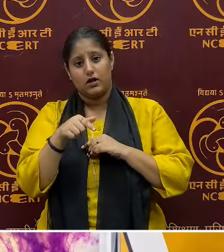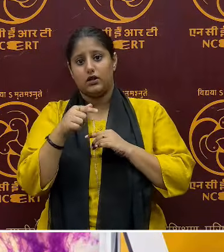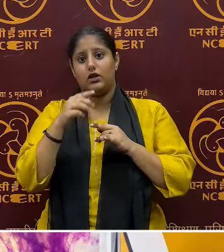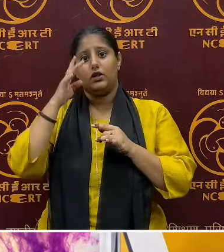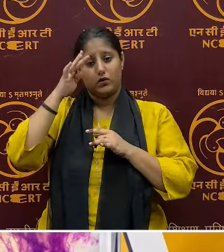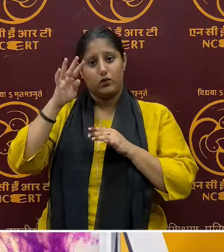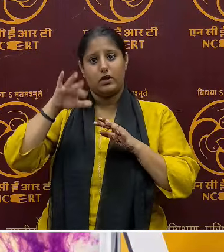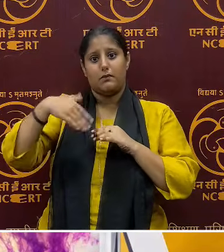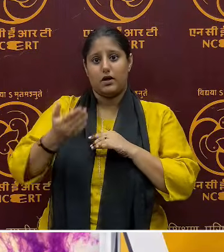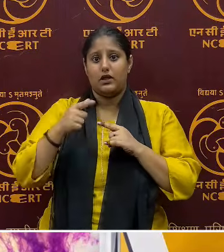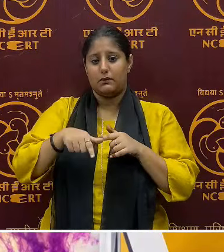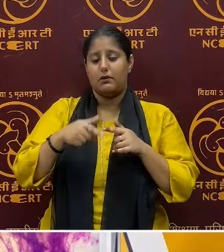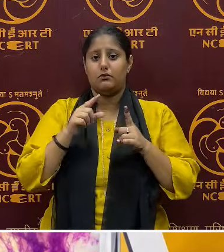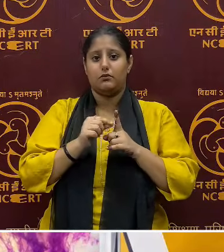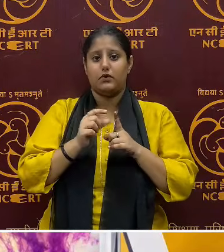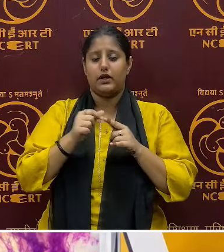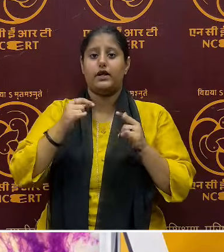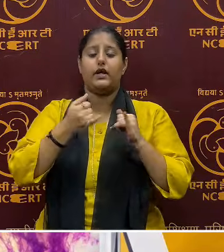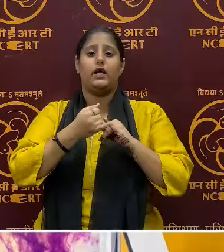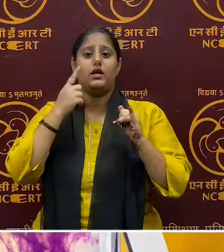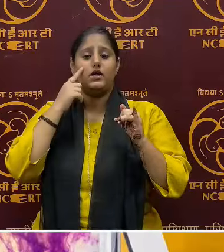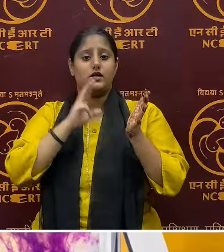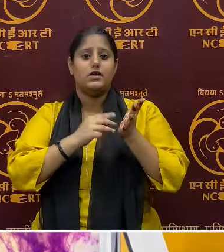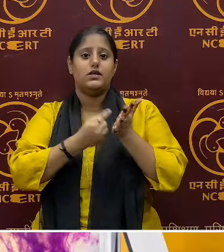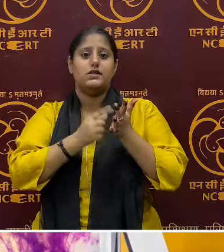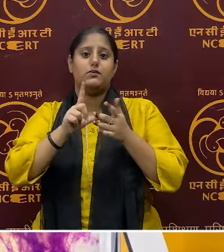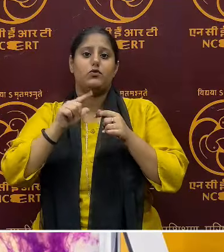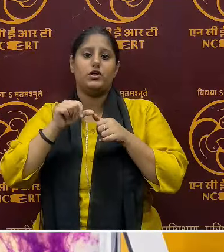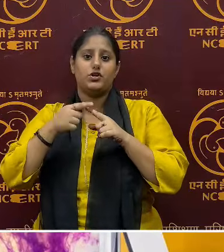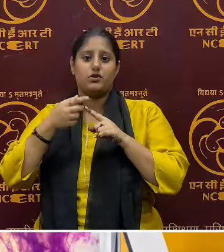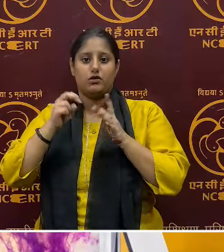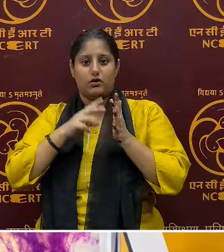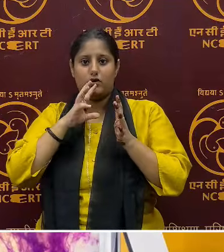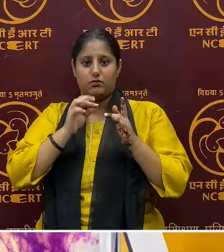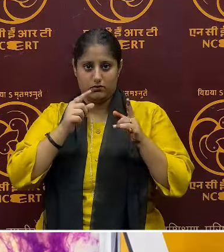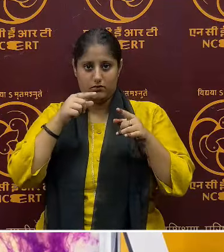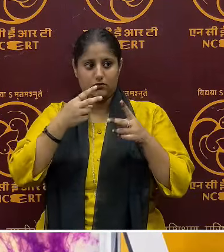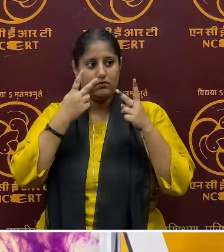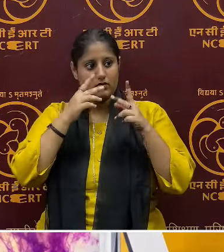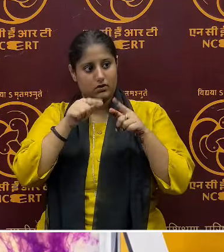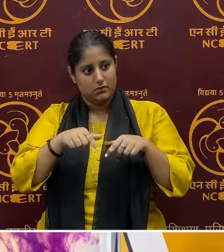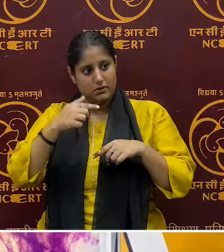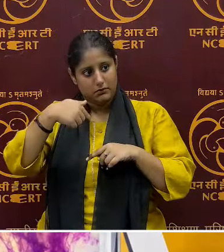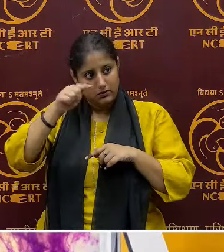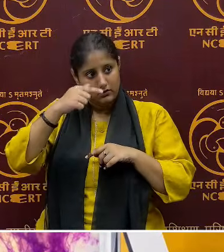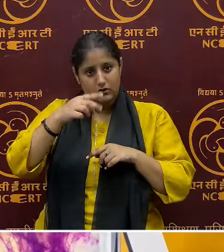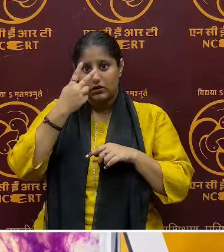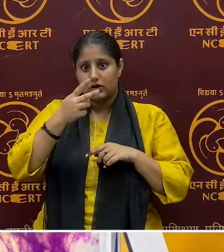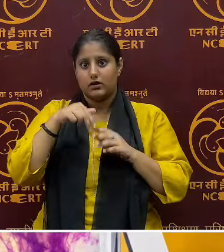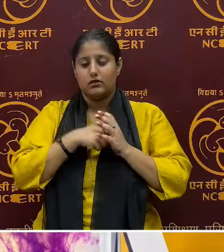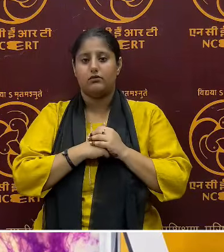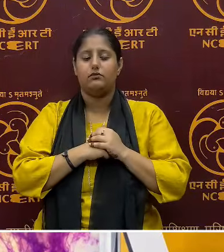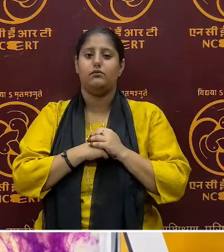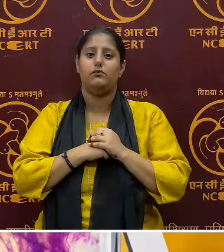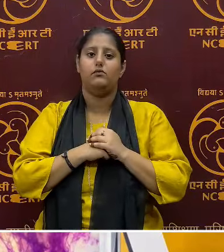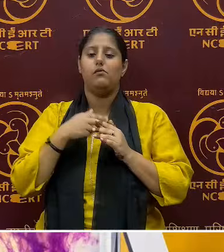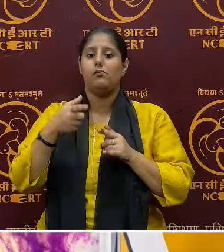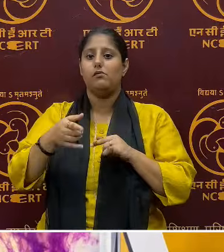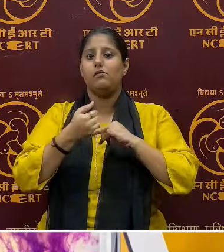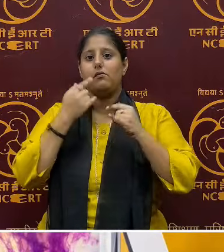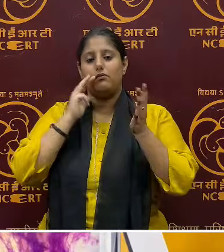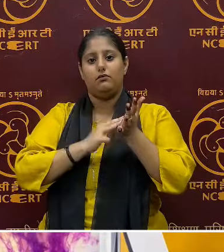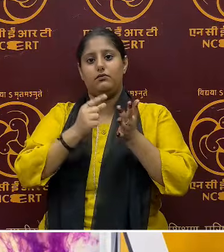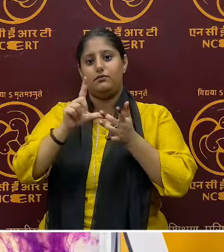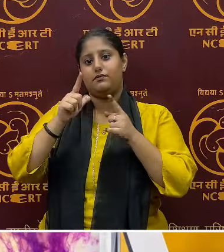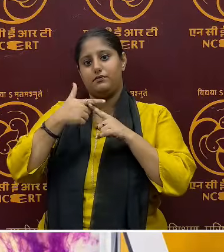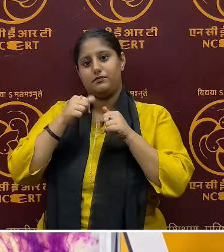theory, now we will perform the simulation part, which is here we can see that under simulation show